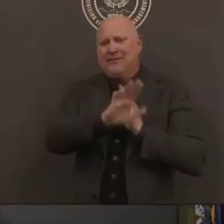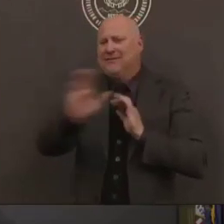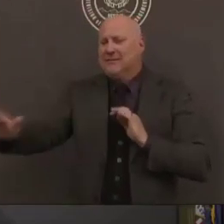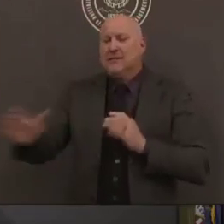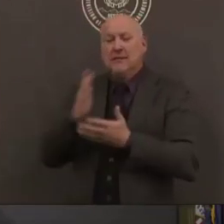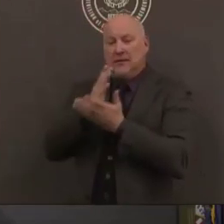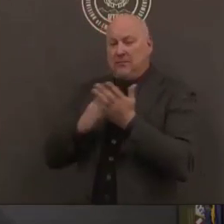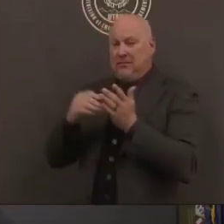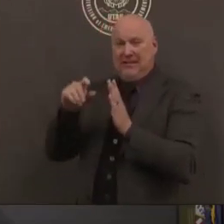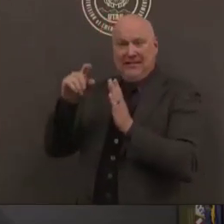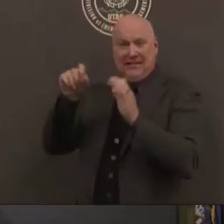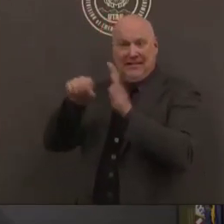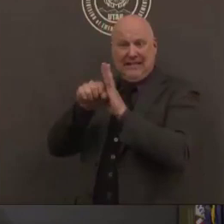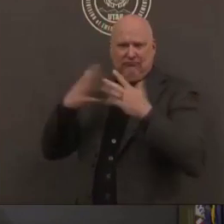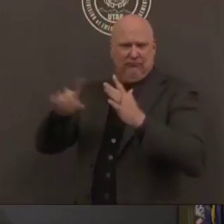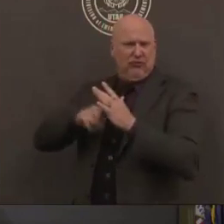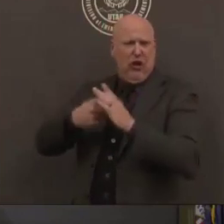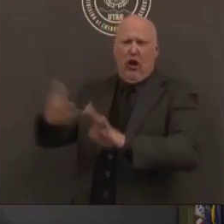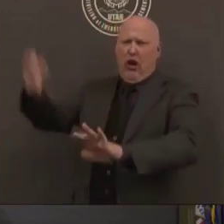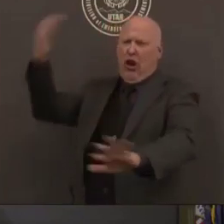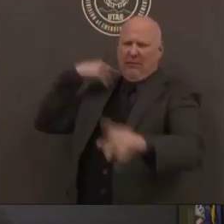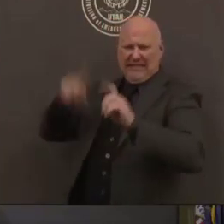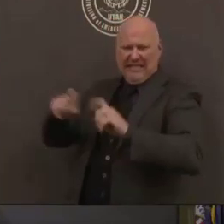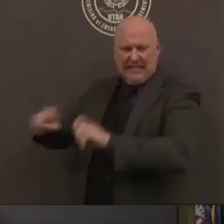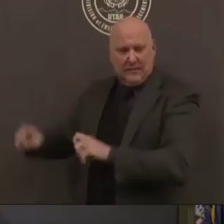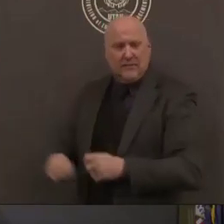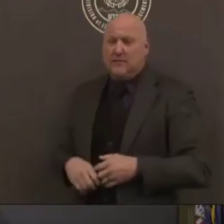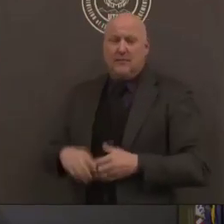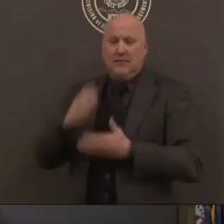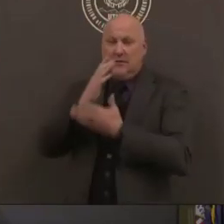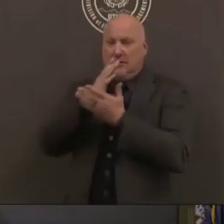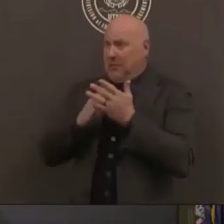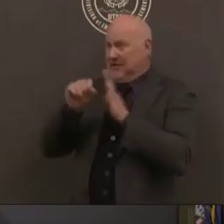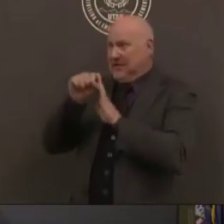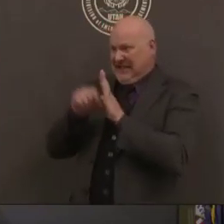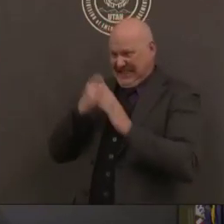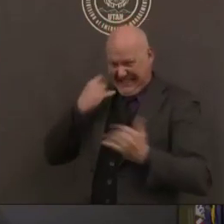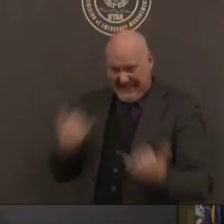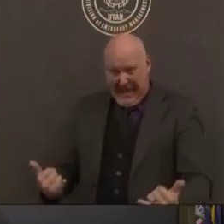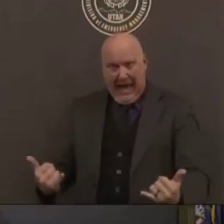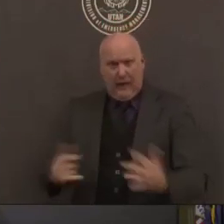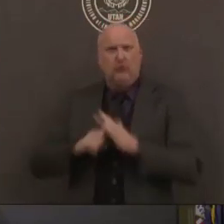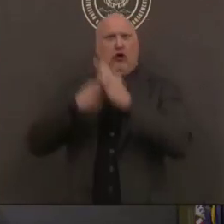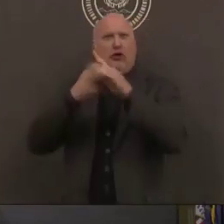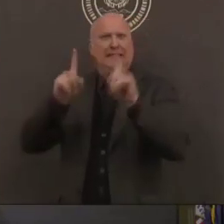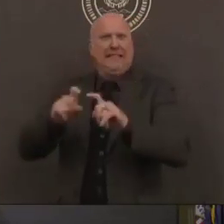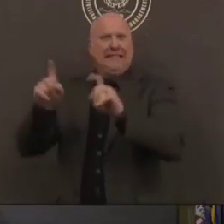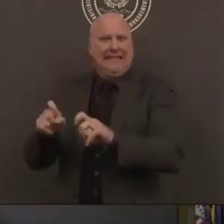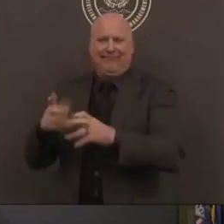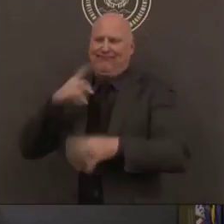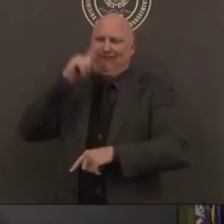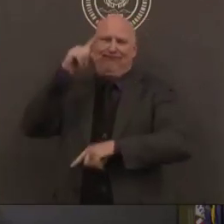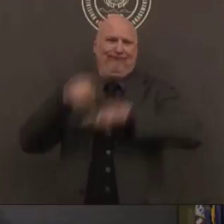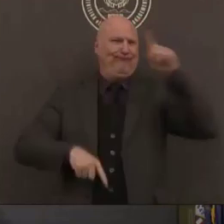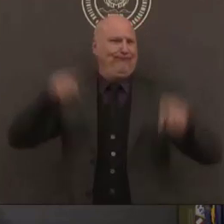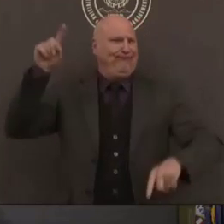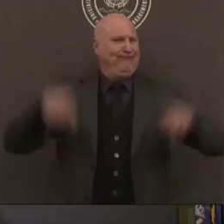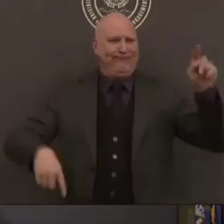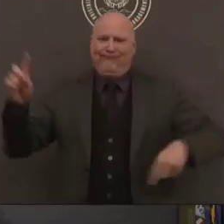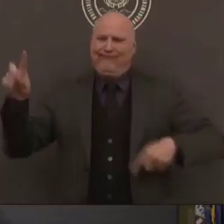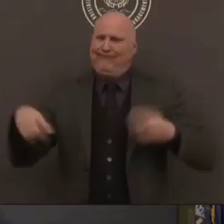their individual jurisdictions. And we also have varying capacity for testing across the states. So I think it's important to be able to take